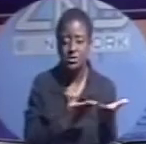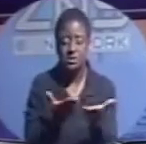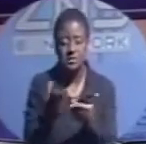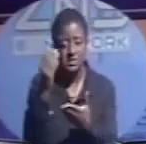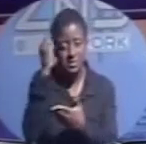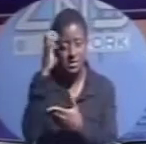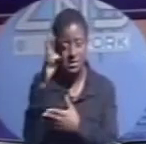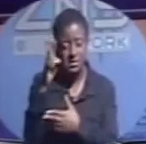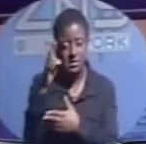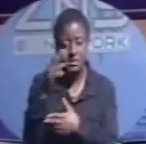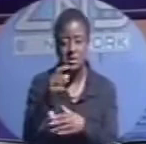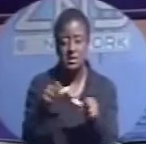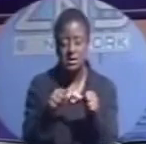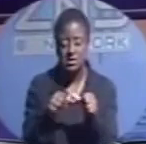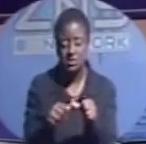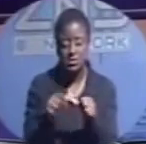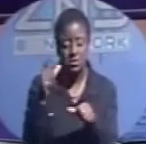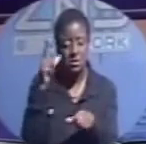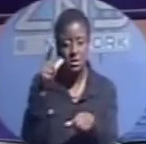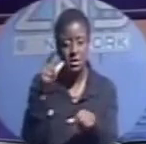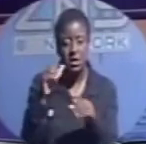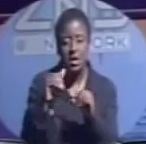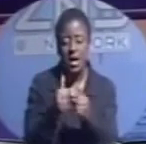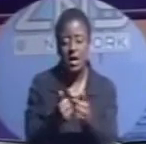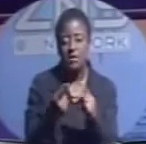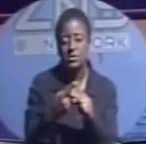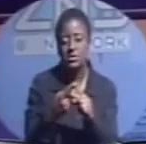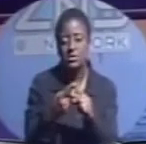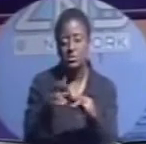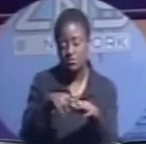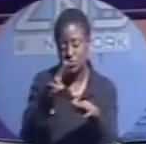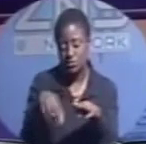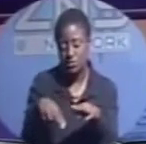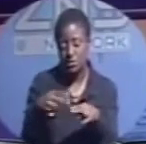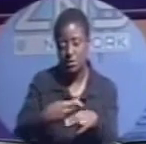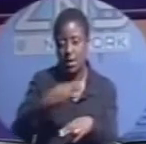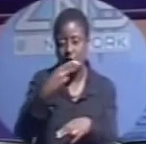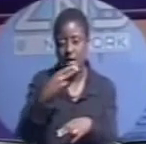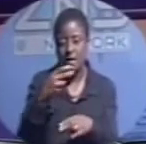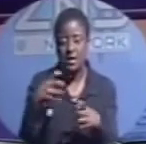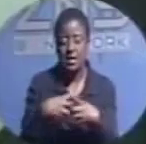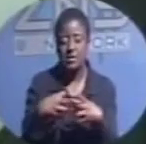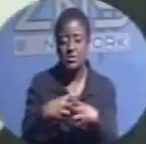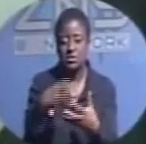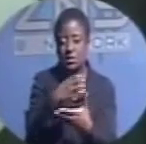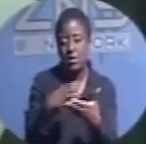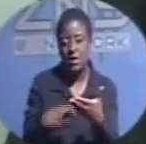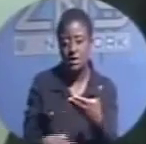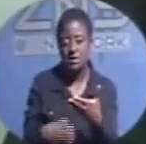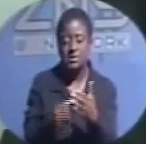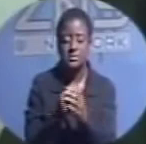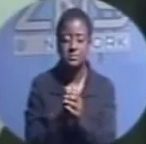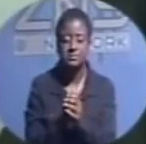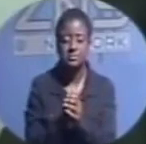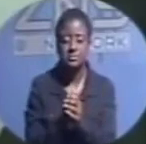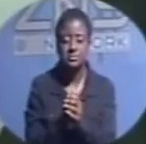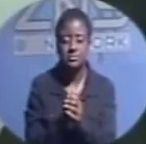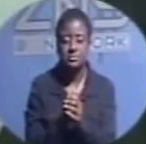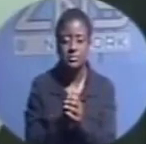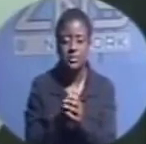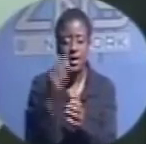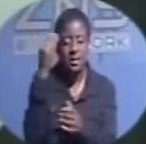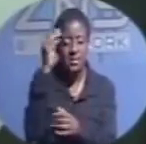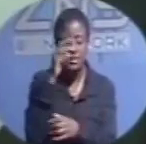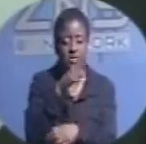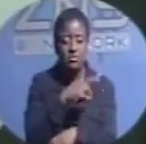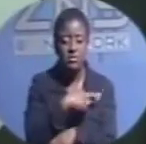at ways to bring down the high energy cost. Mr. Rogers brings